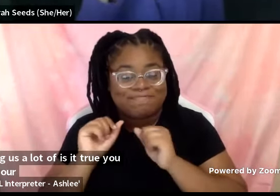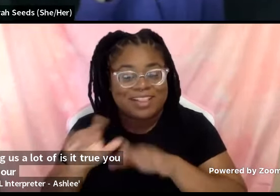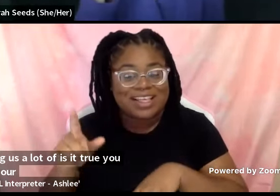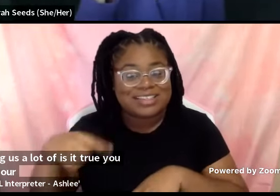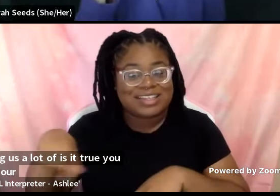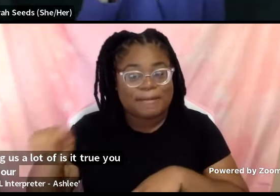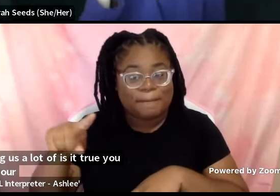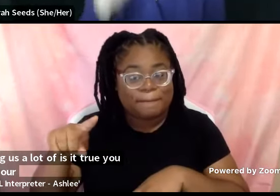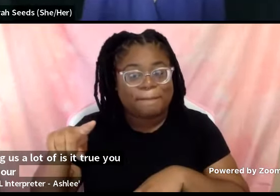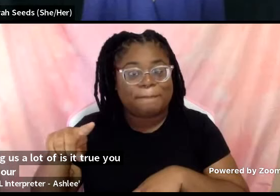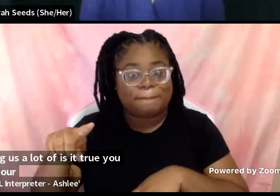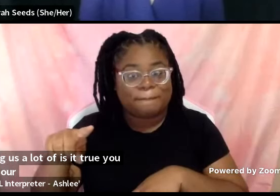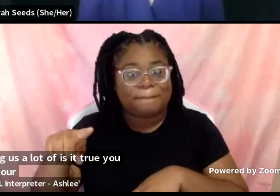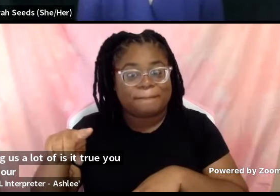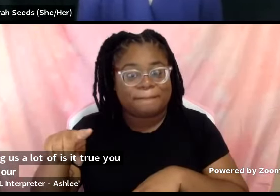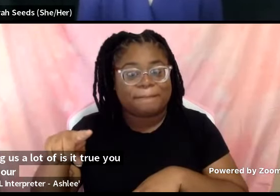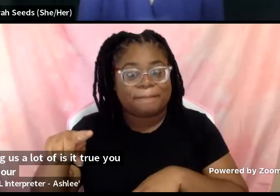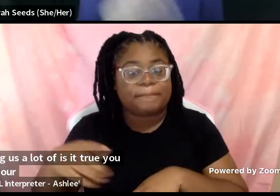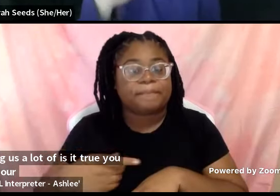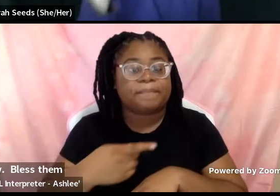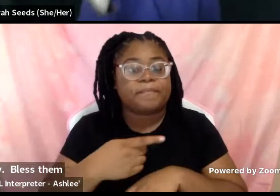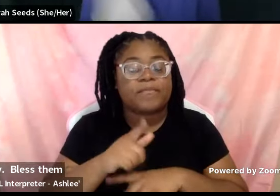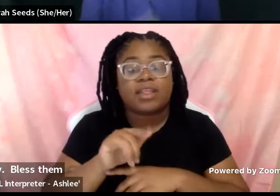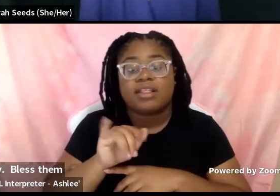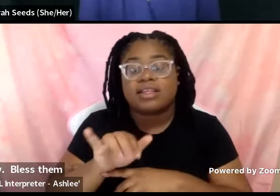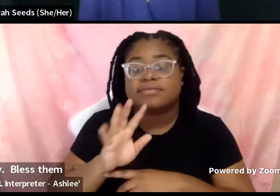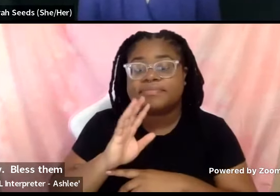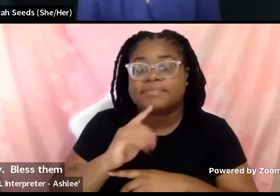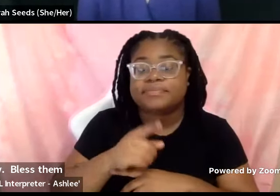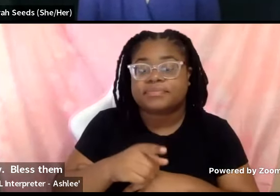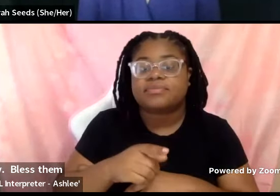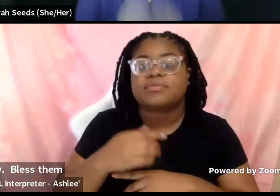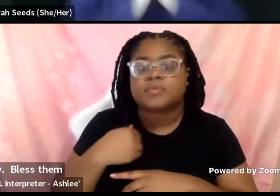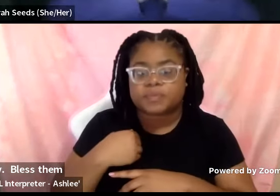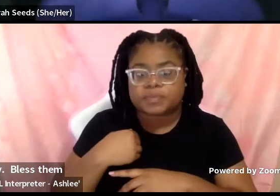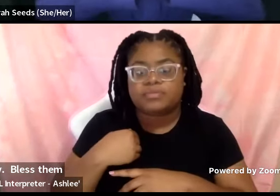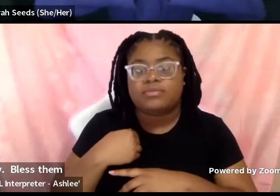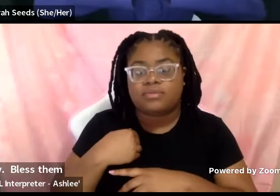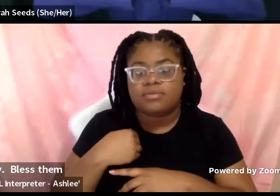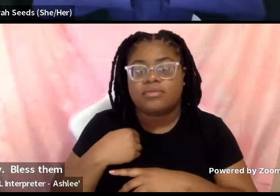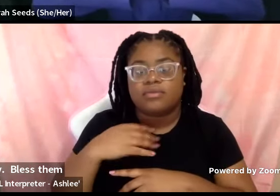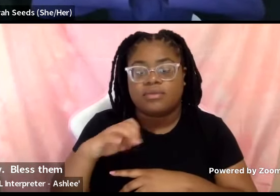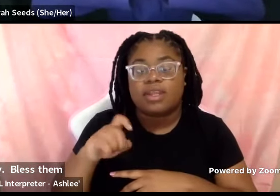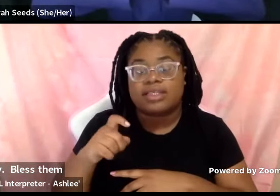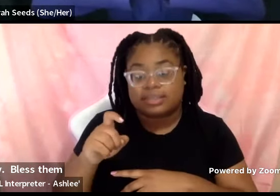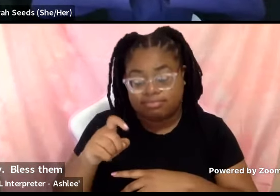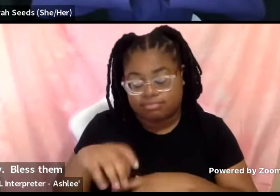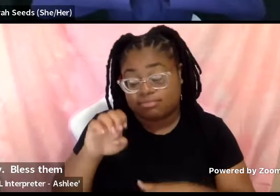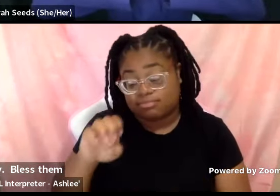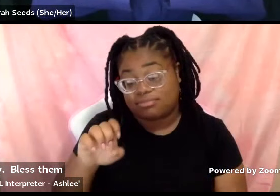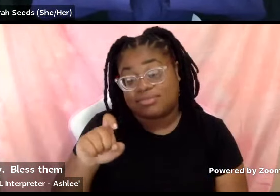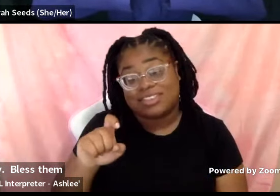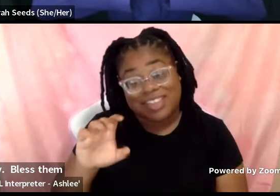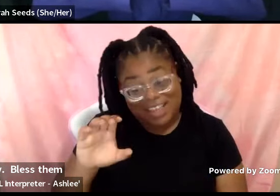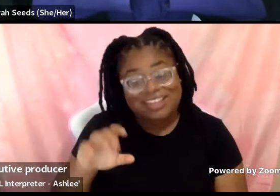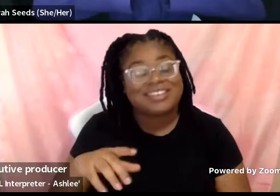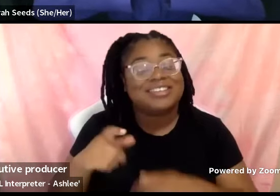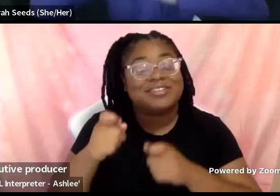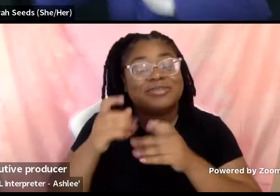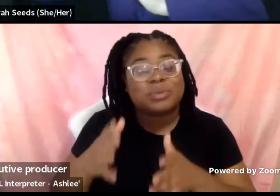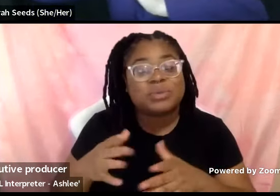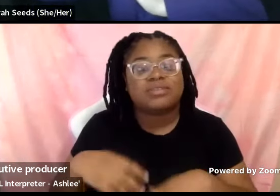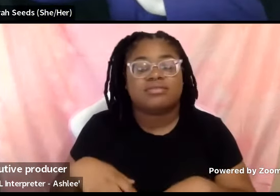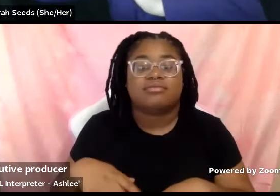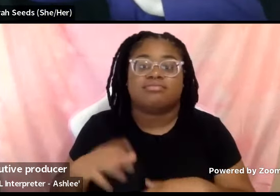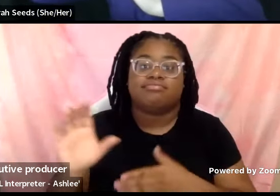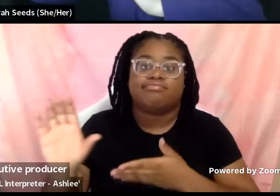had an executive producer, David Russo, who gave our biggest chunk to the Kickstarter. So